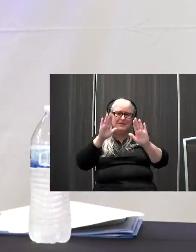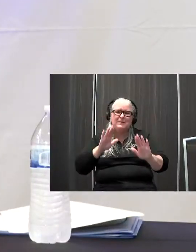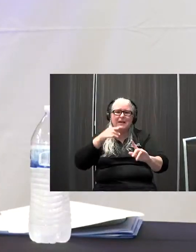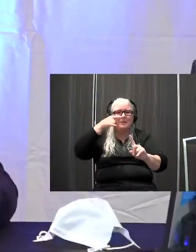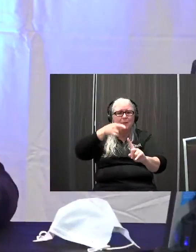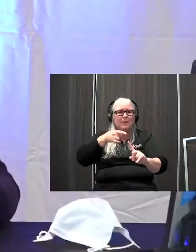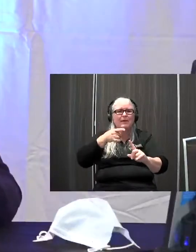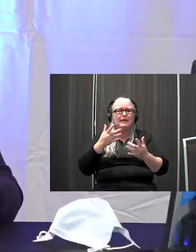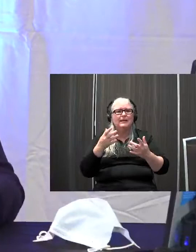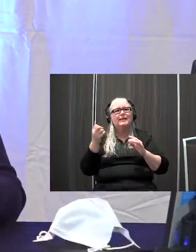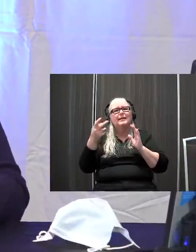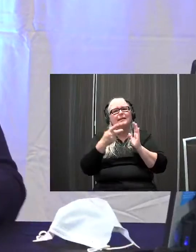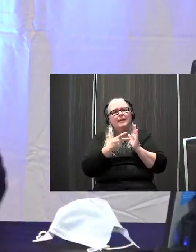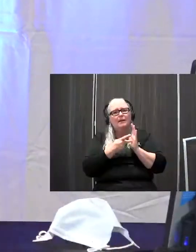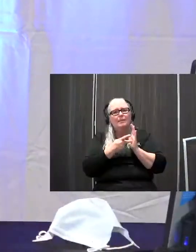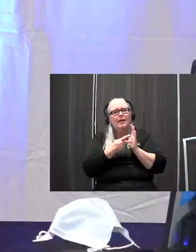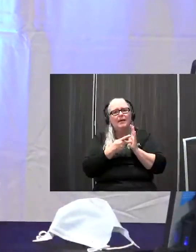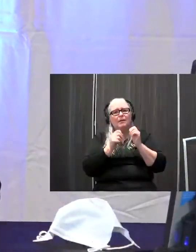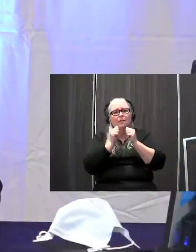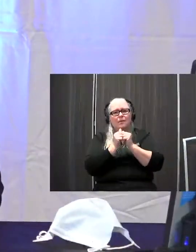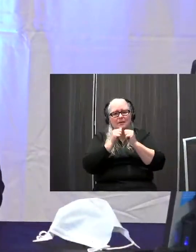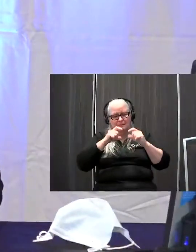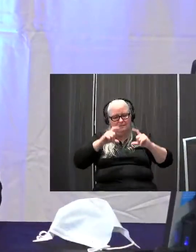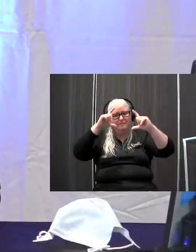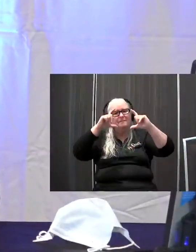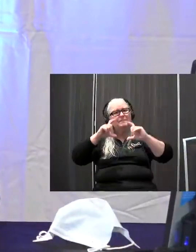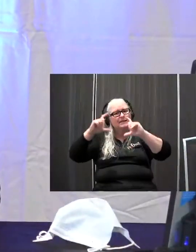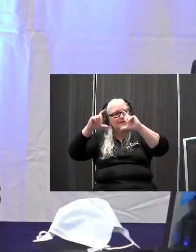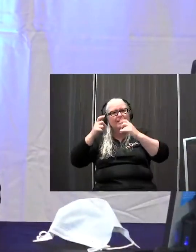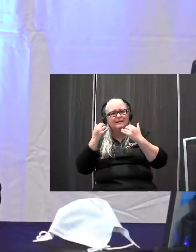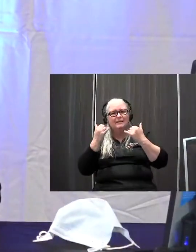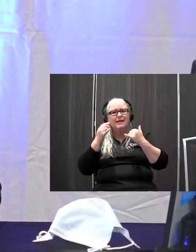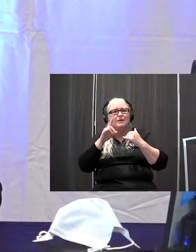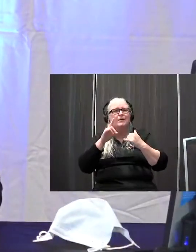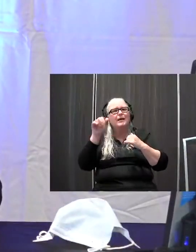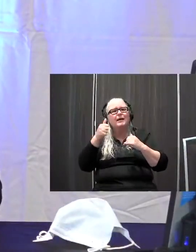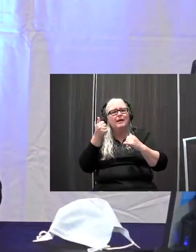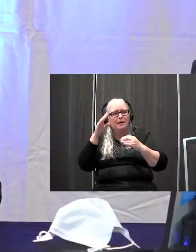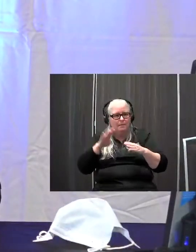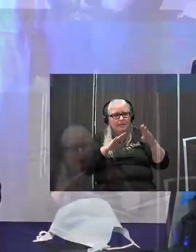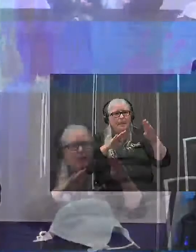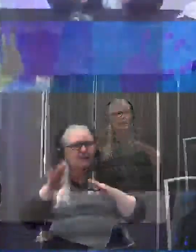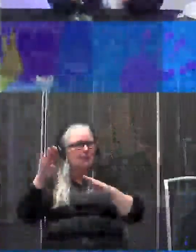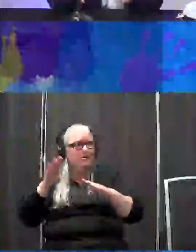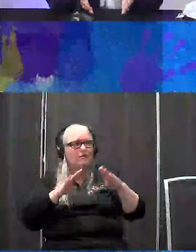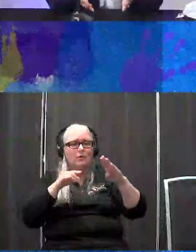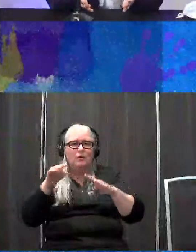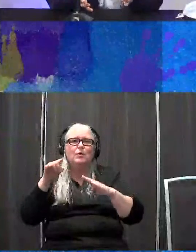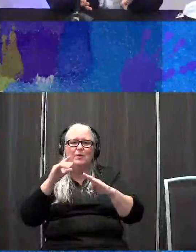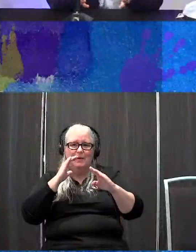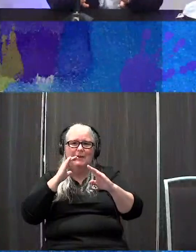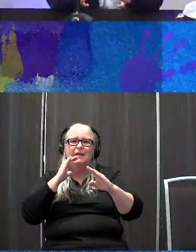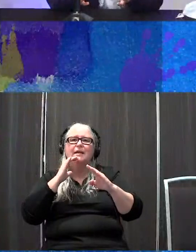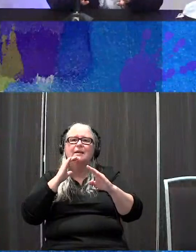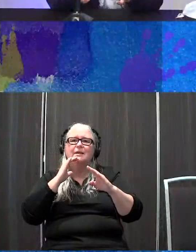back to the slides now, I think another thing that Sean said that is really important is that behavior communicates. I know that